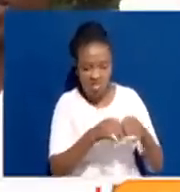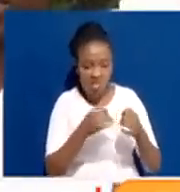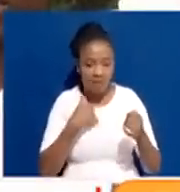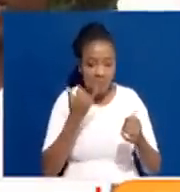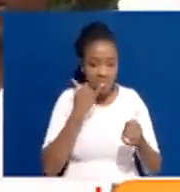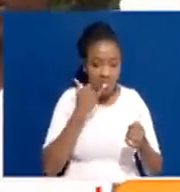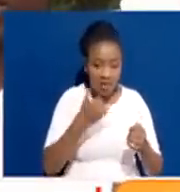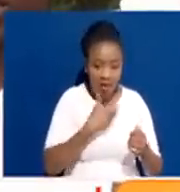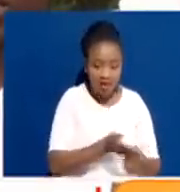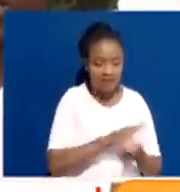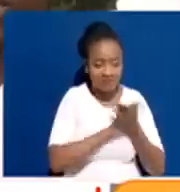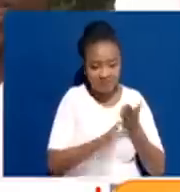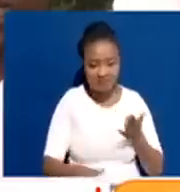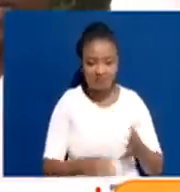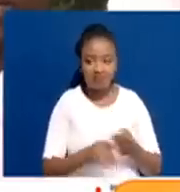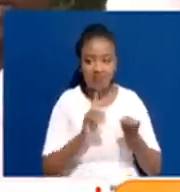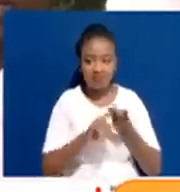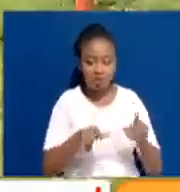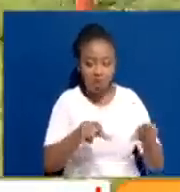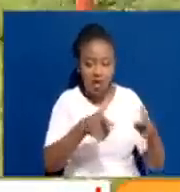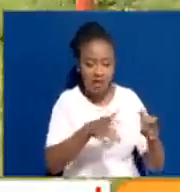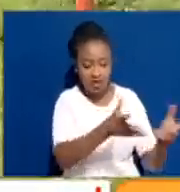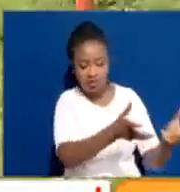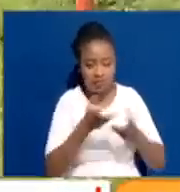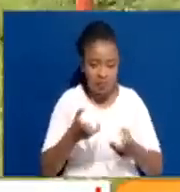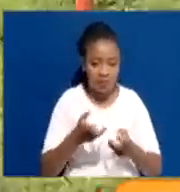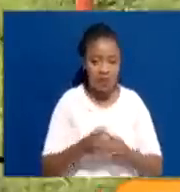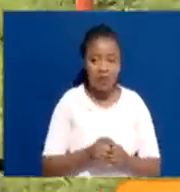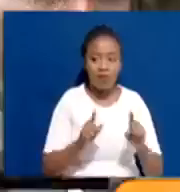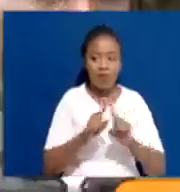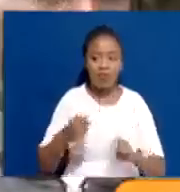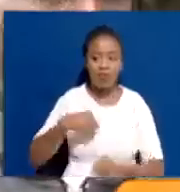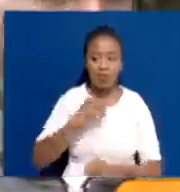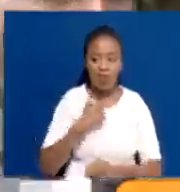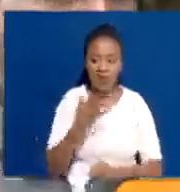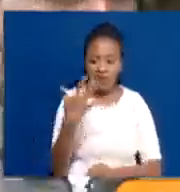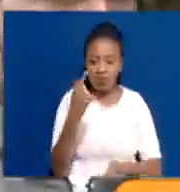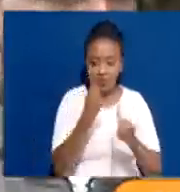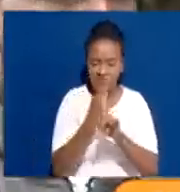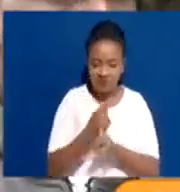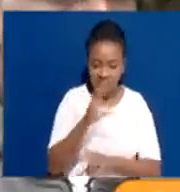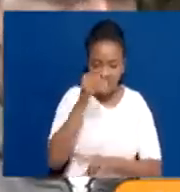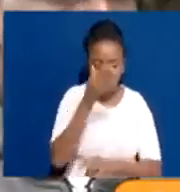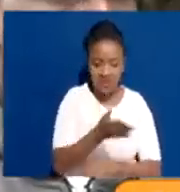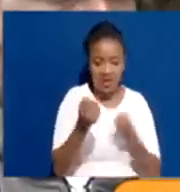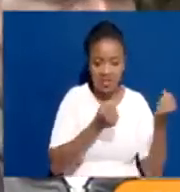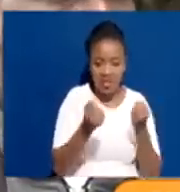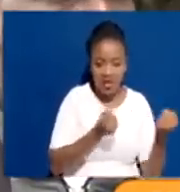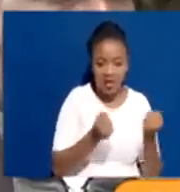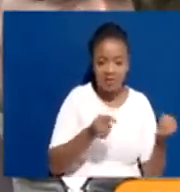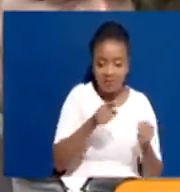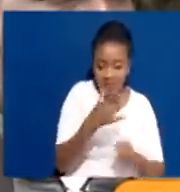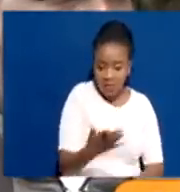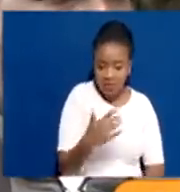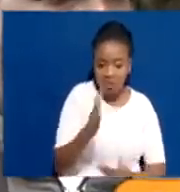and the radio was removed. We have documents found in the vehicle and the documents are